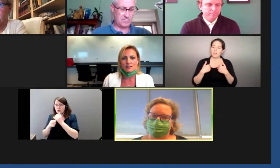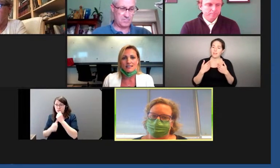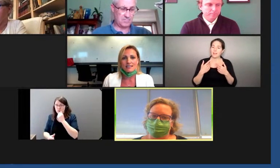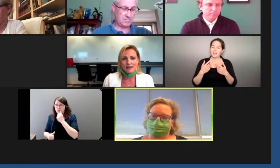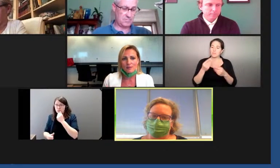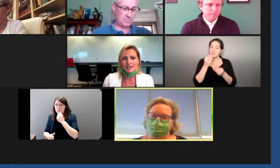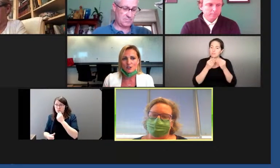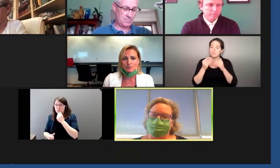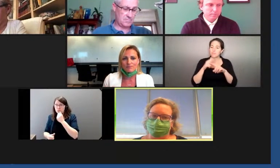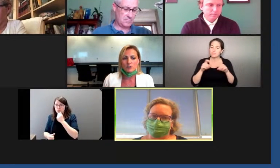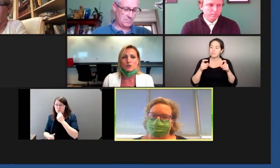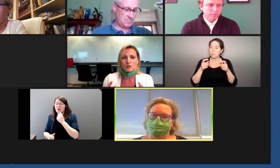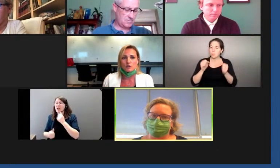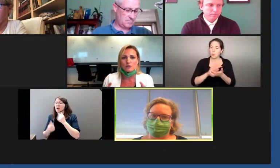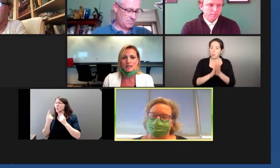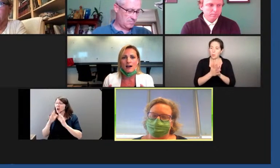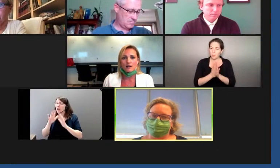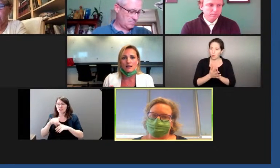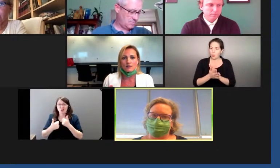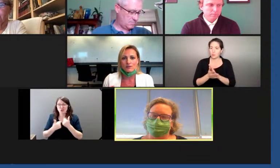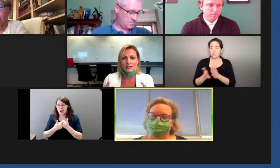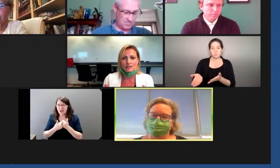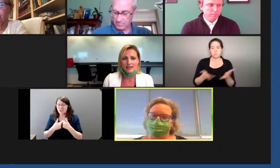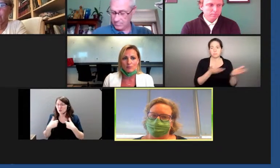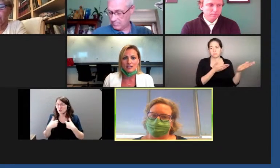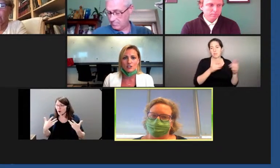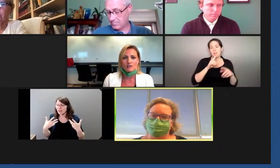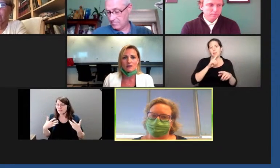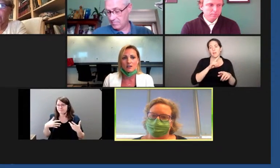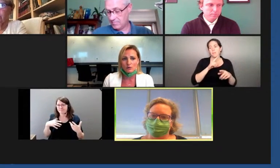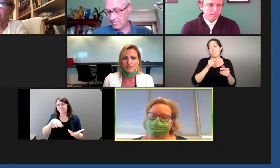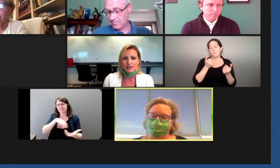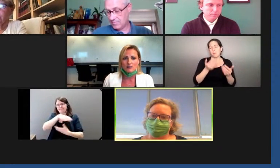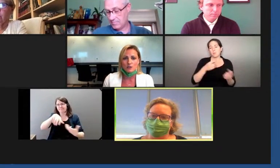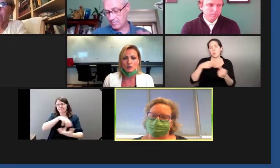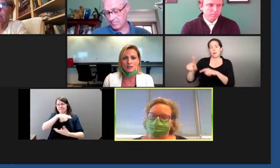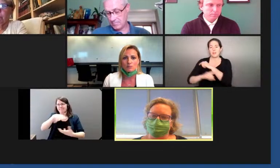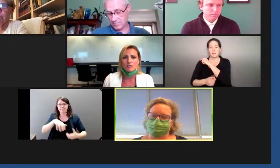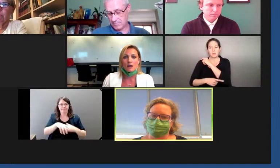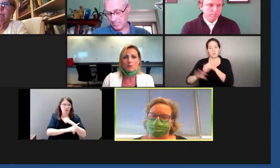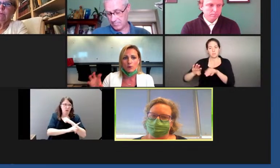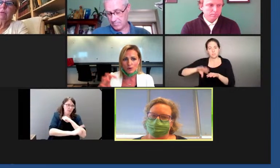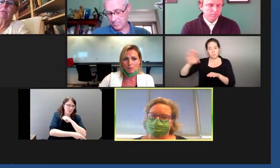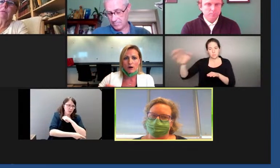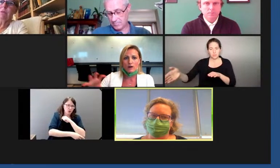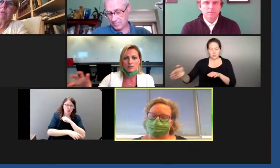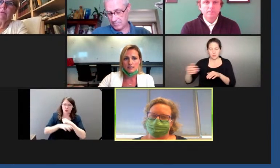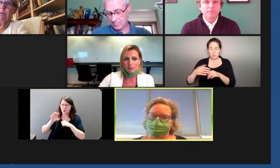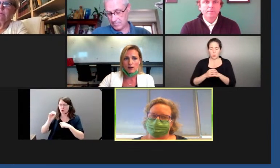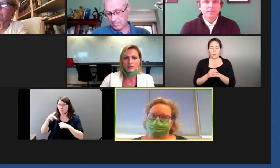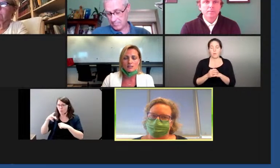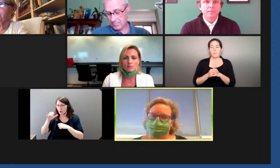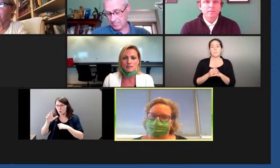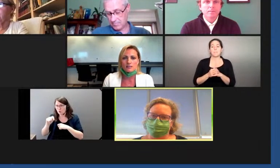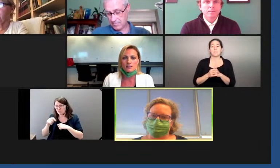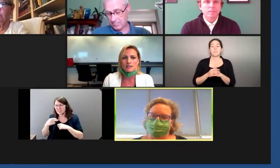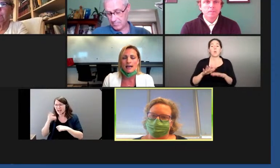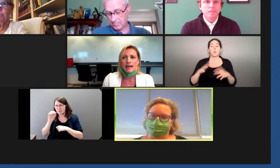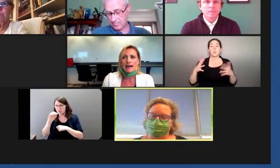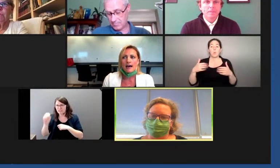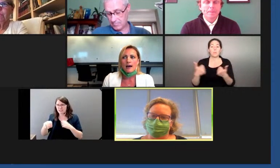is contamination. So you do see higher levels of contamination in the recycling streams, both in parks and public